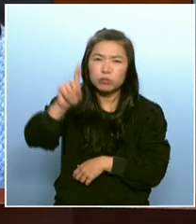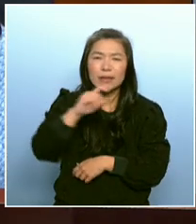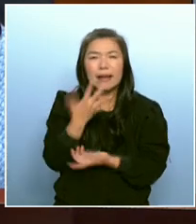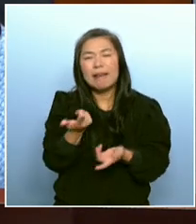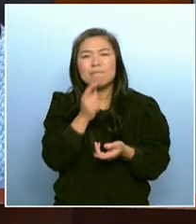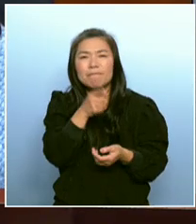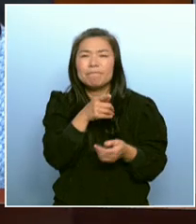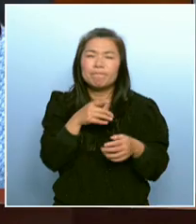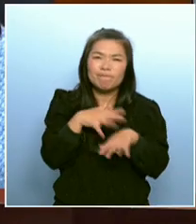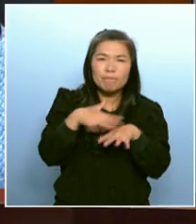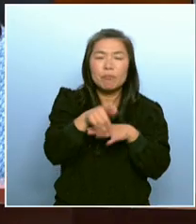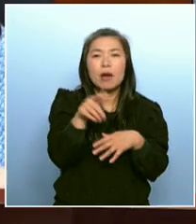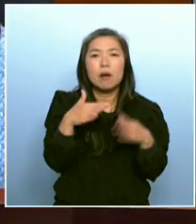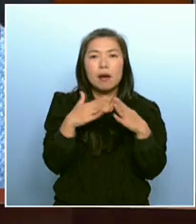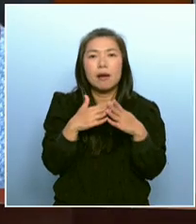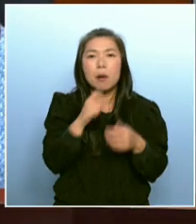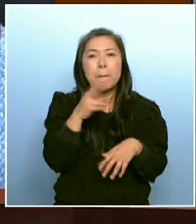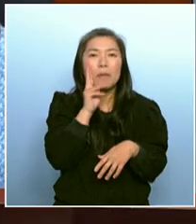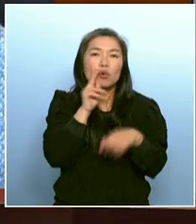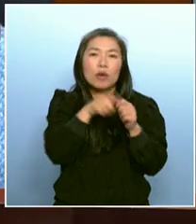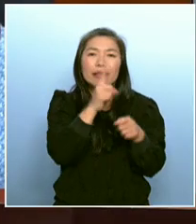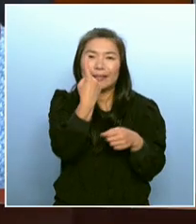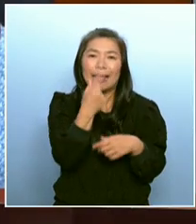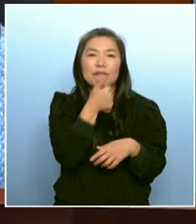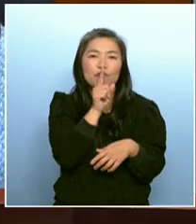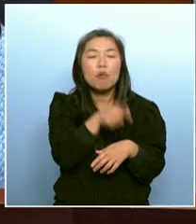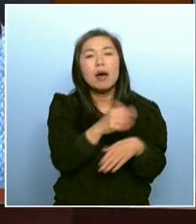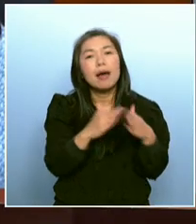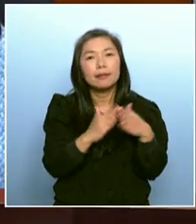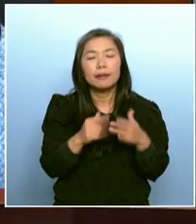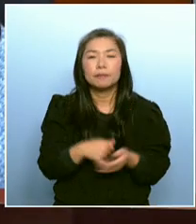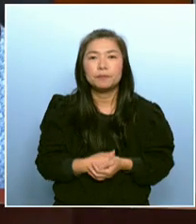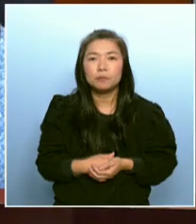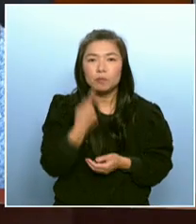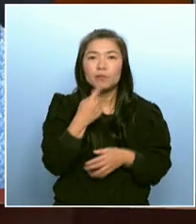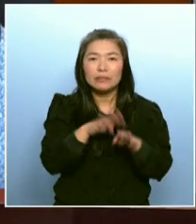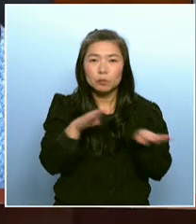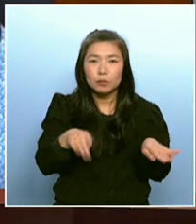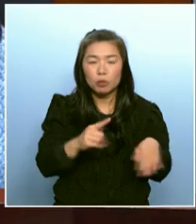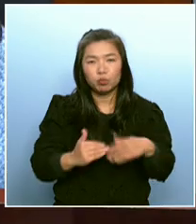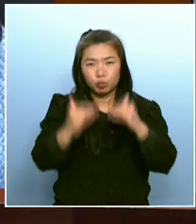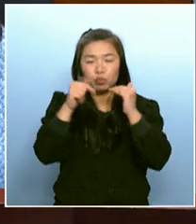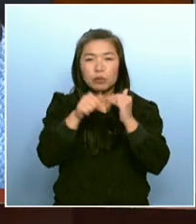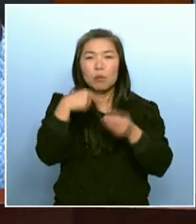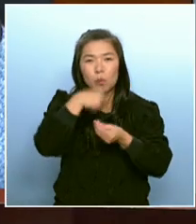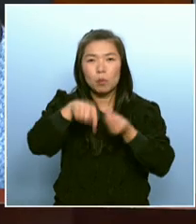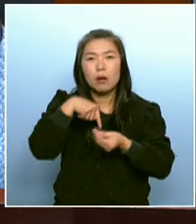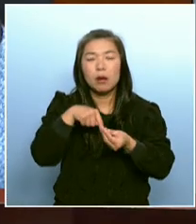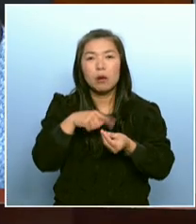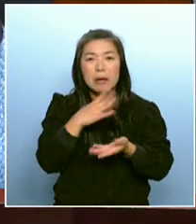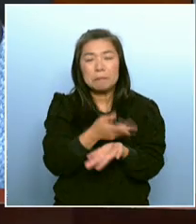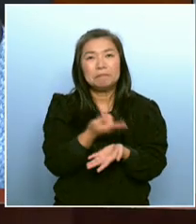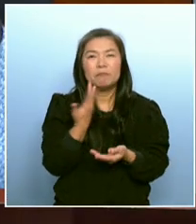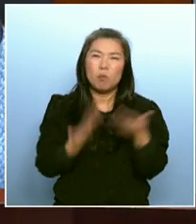offer support to these children. There are still many marginal families, or broken families we call. For children